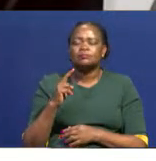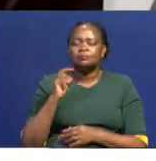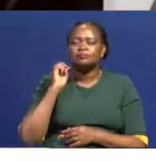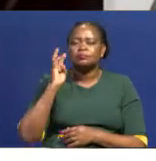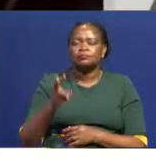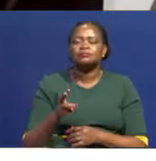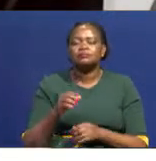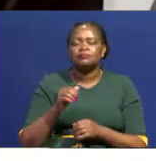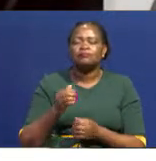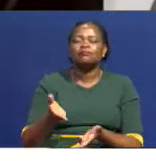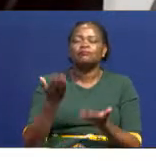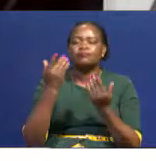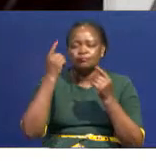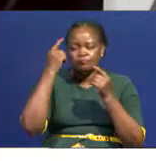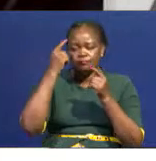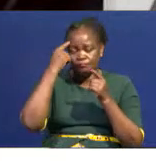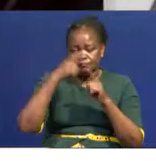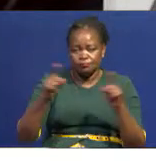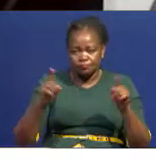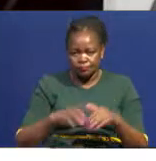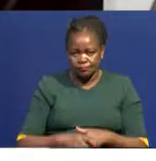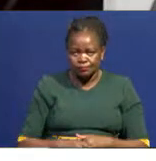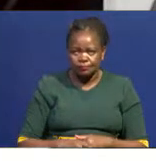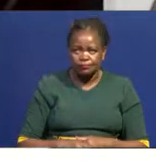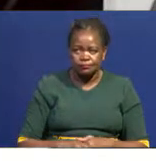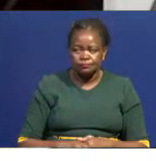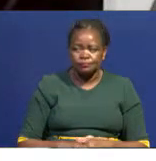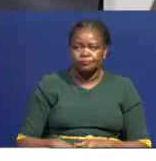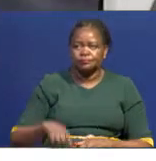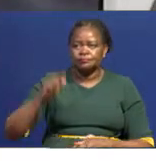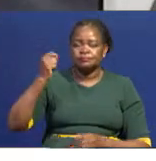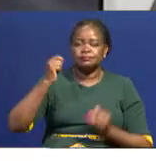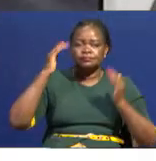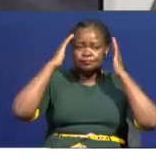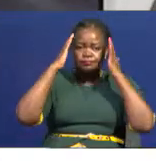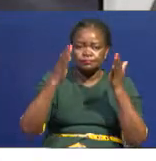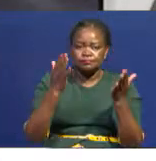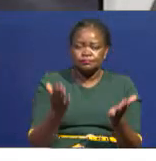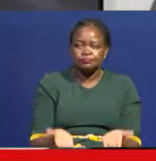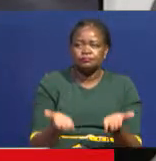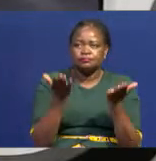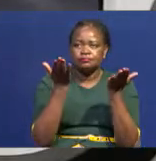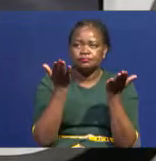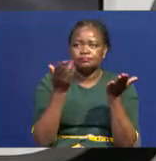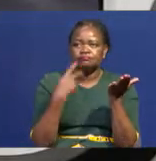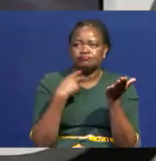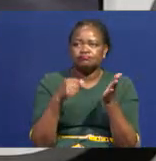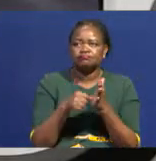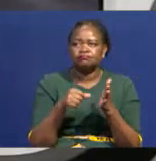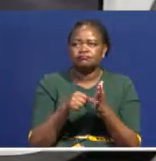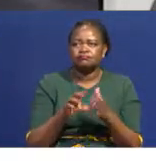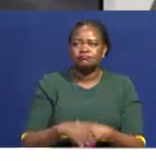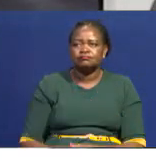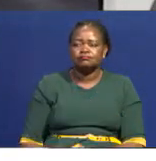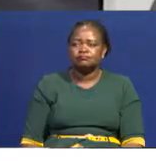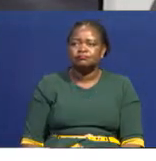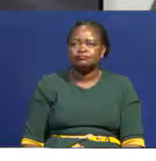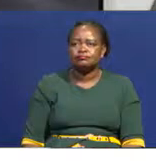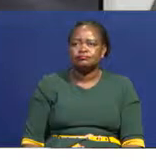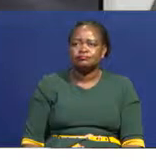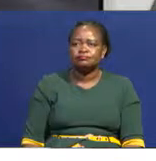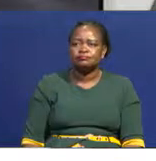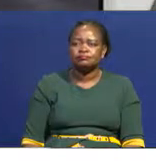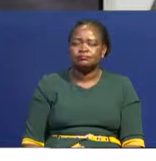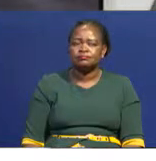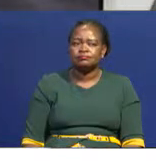will be tracking it all for you. Now, Kenya is committed to enhancing its bilateral ties with South Korea to